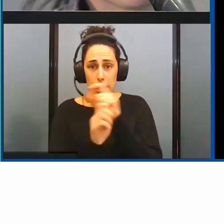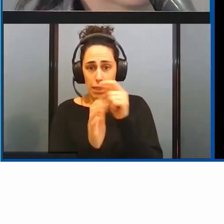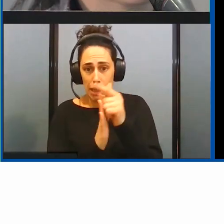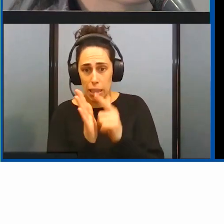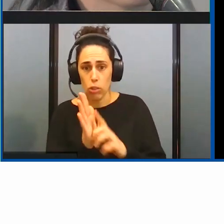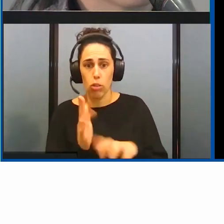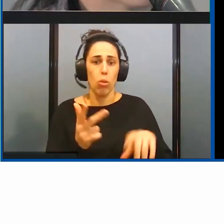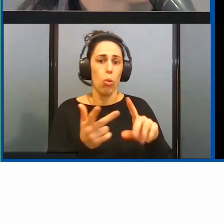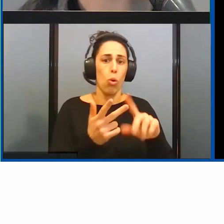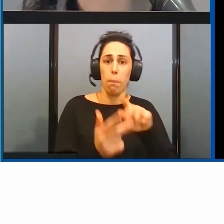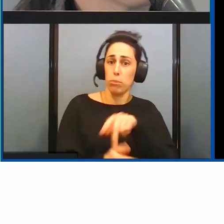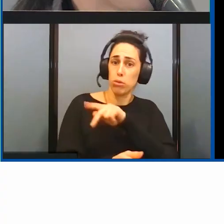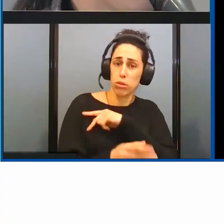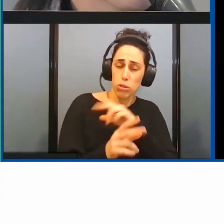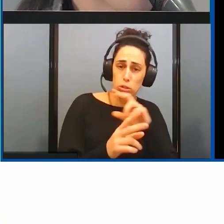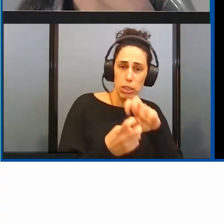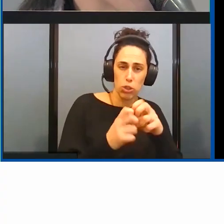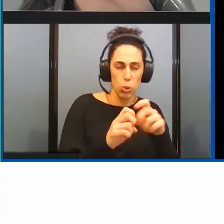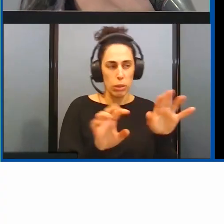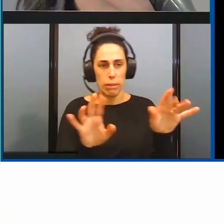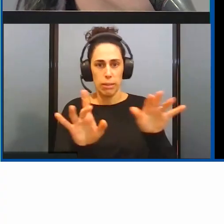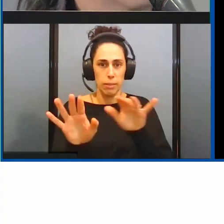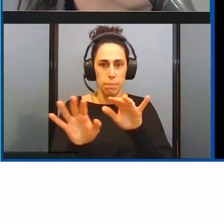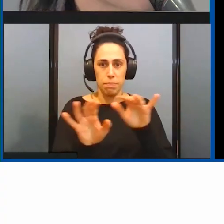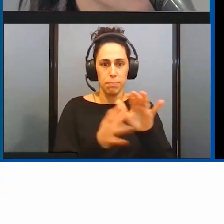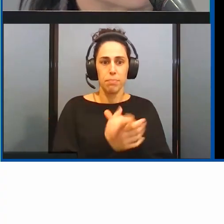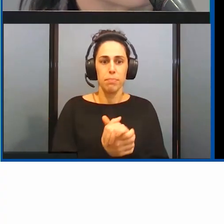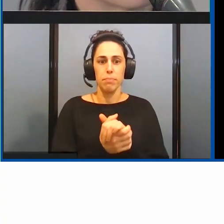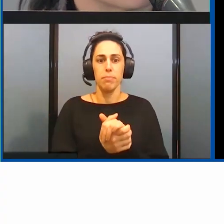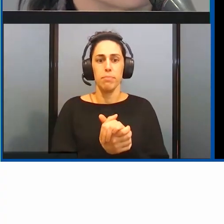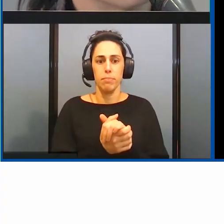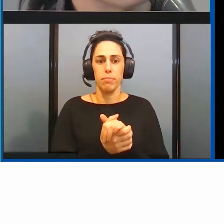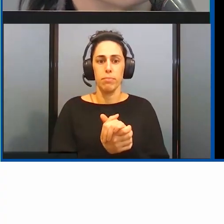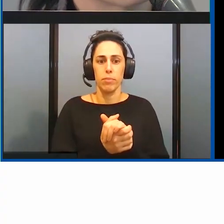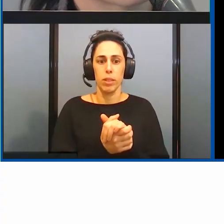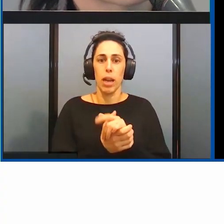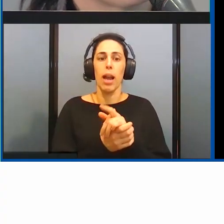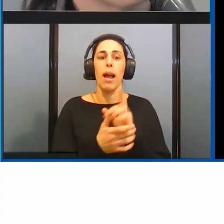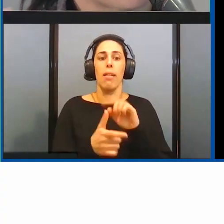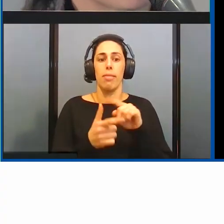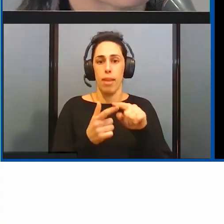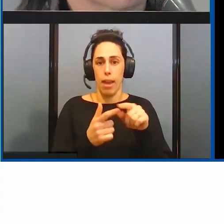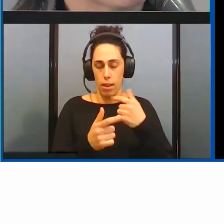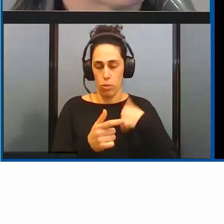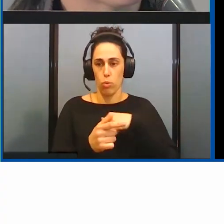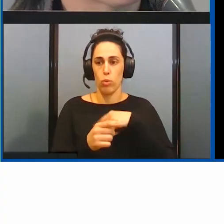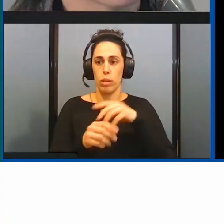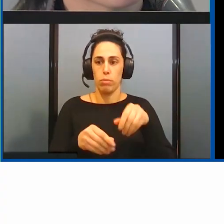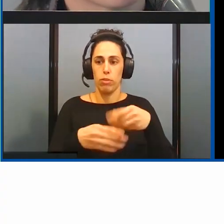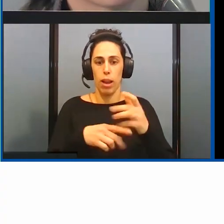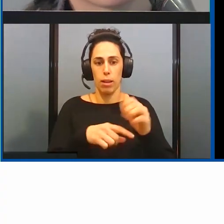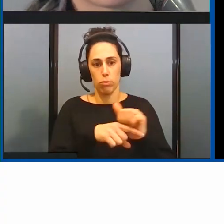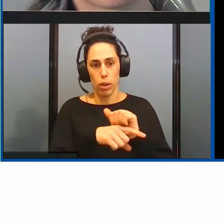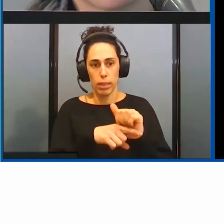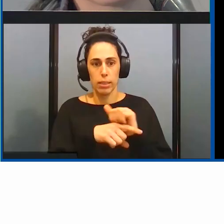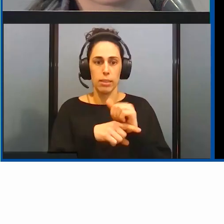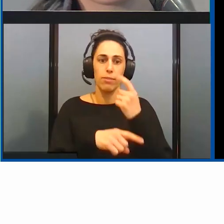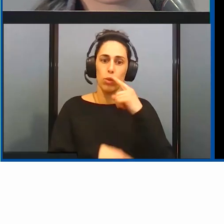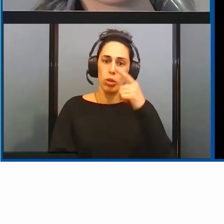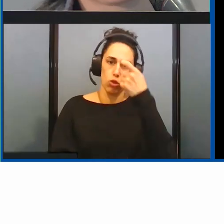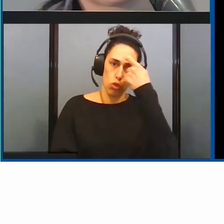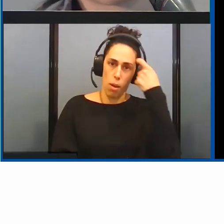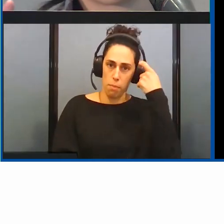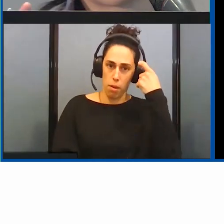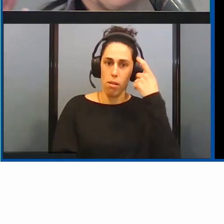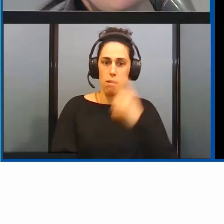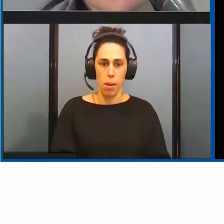in multidisciplinary is a mouthful. We have 2 case managers in our